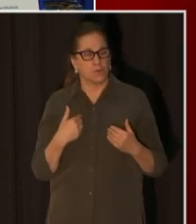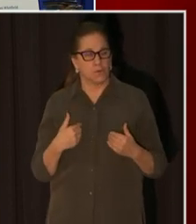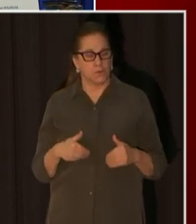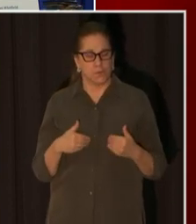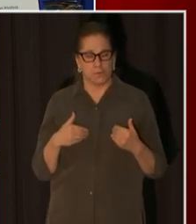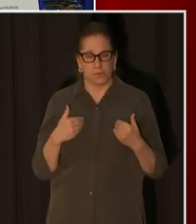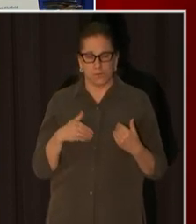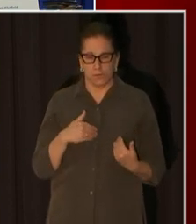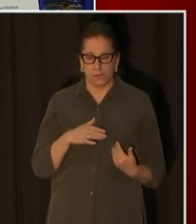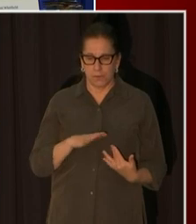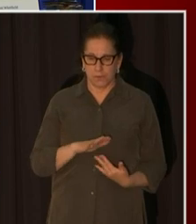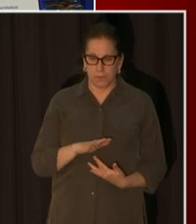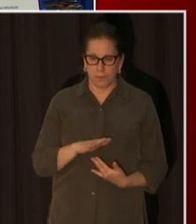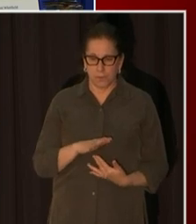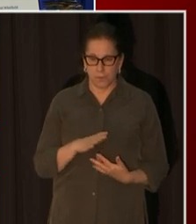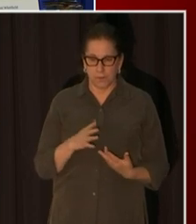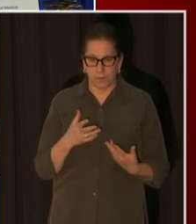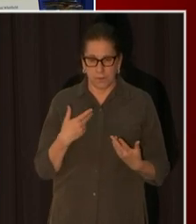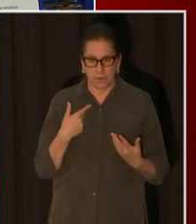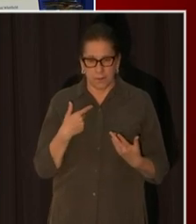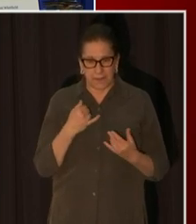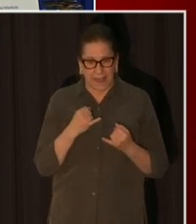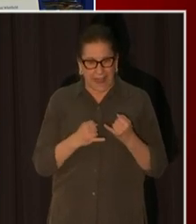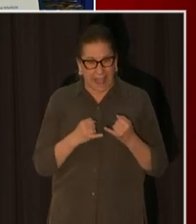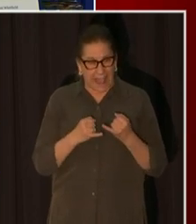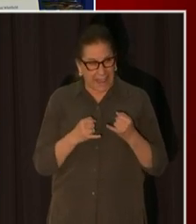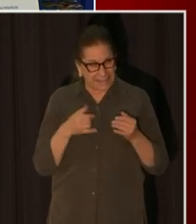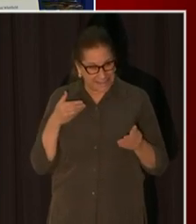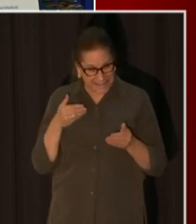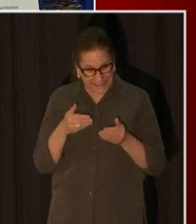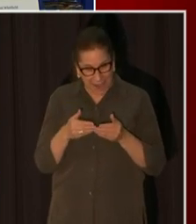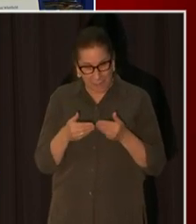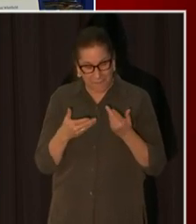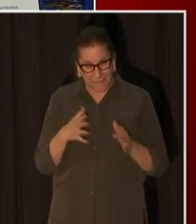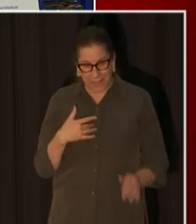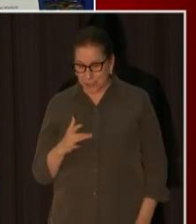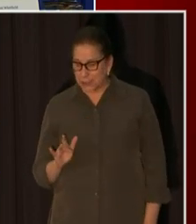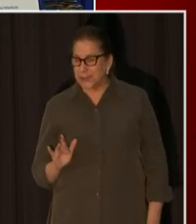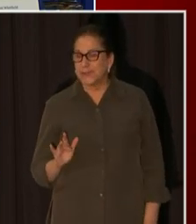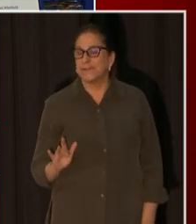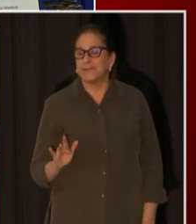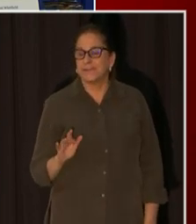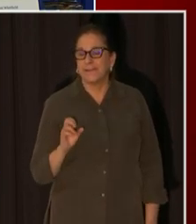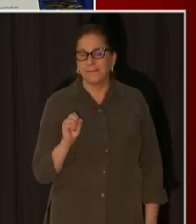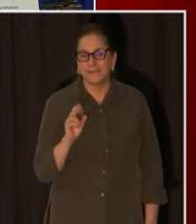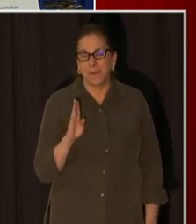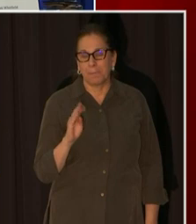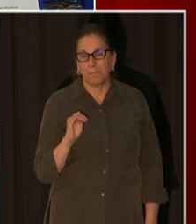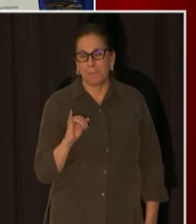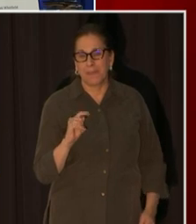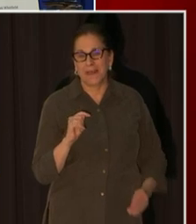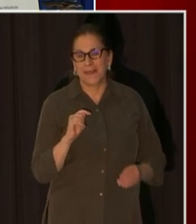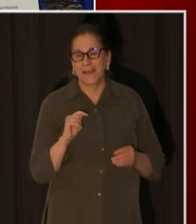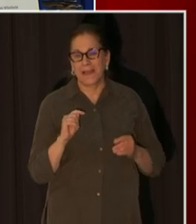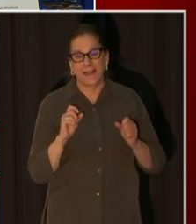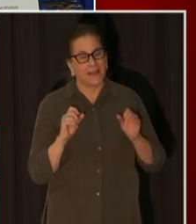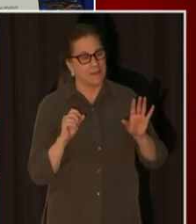Two things also before. Do we have some access to a recording of this